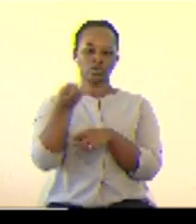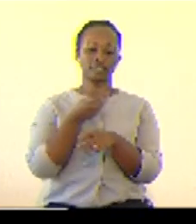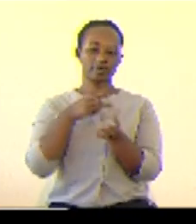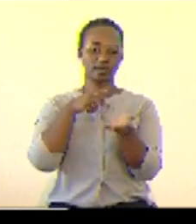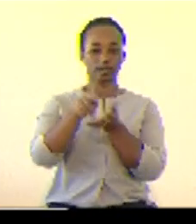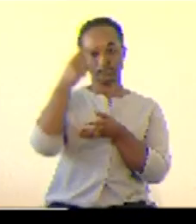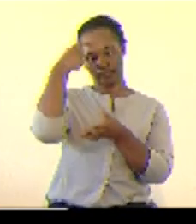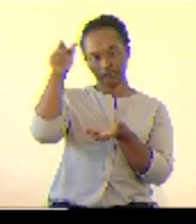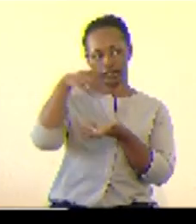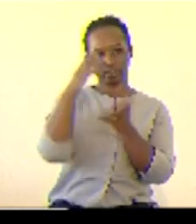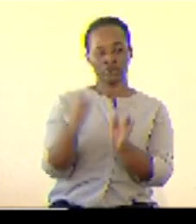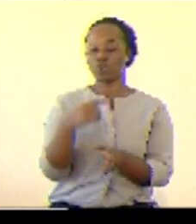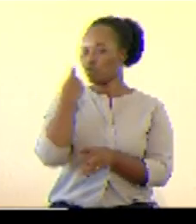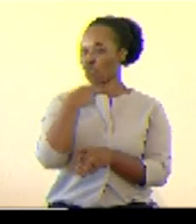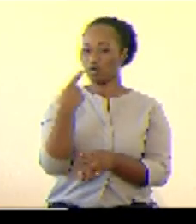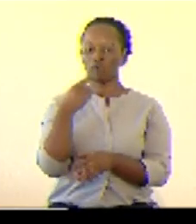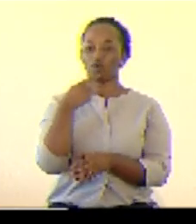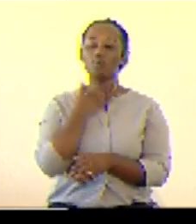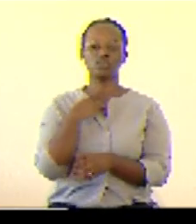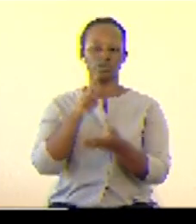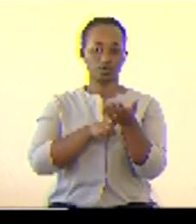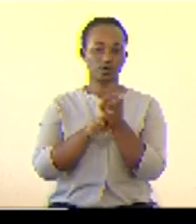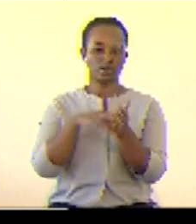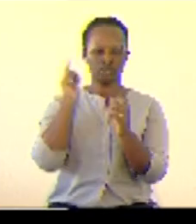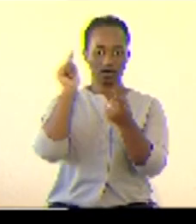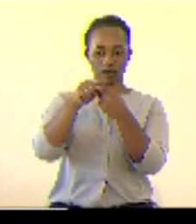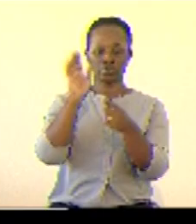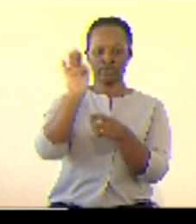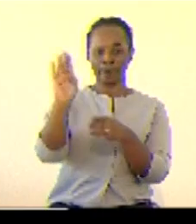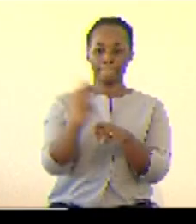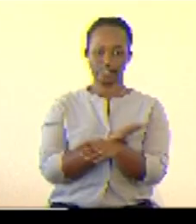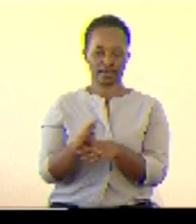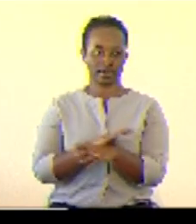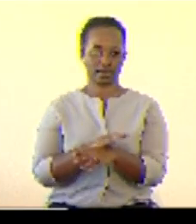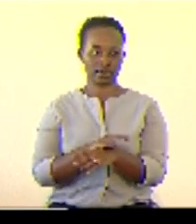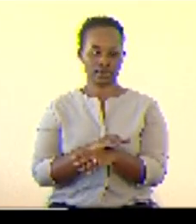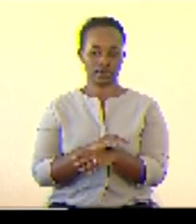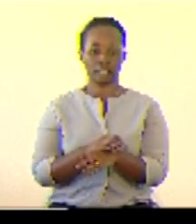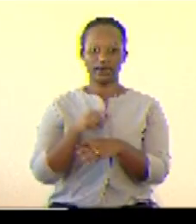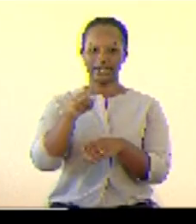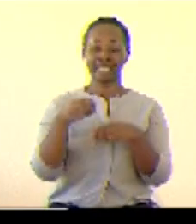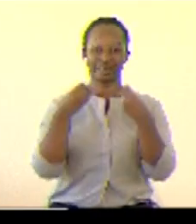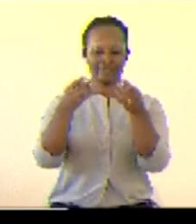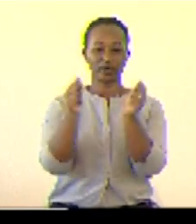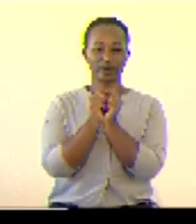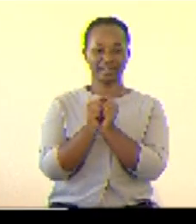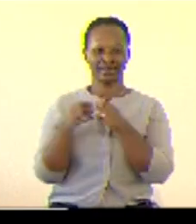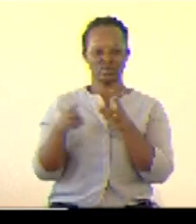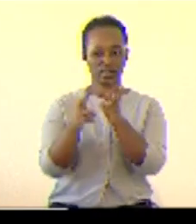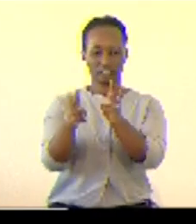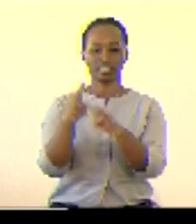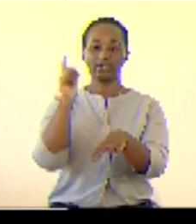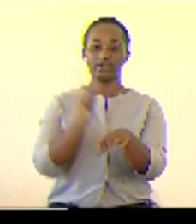the customer who has bought goods from your business. In this case, this is an operating expense, but it is given with a strategy.